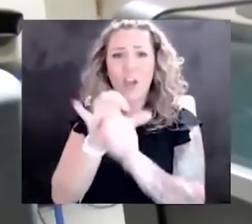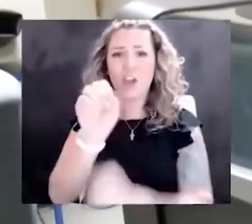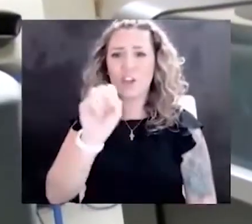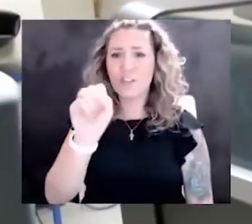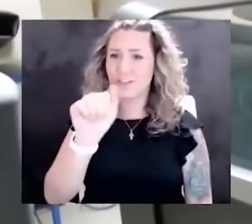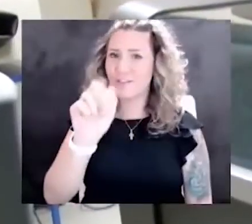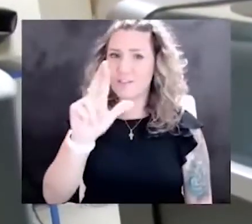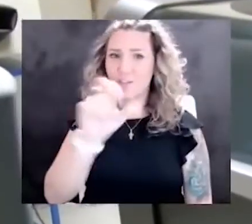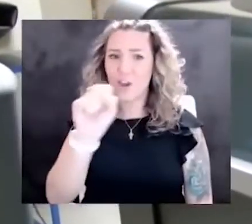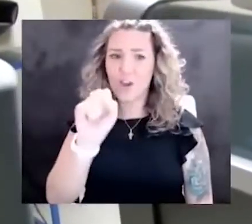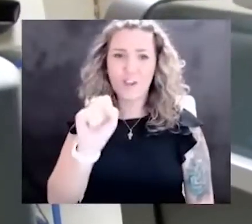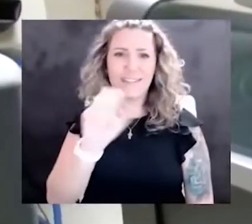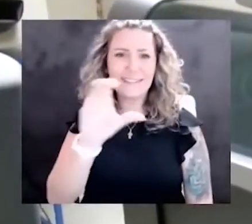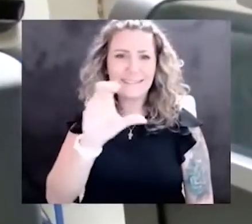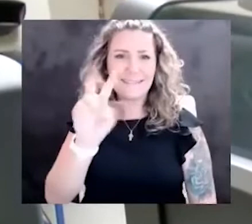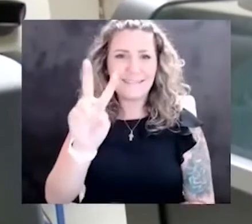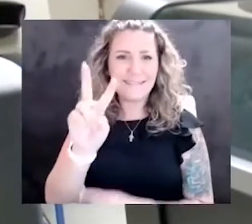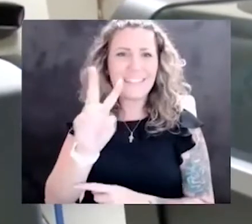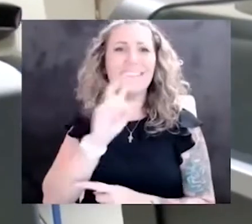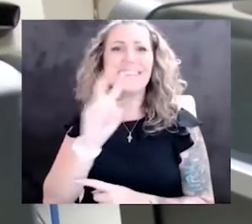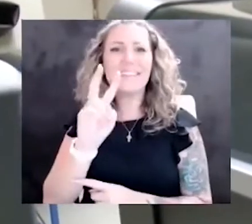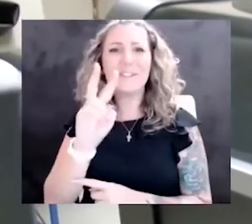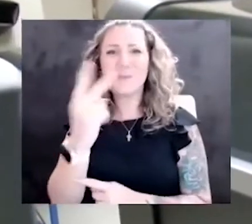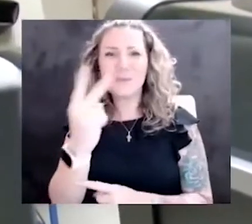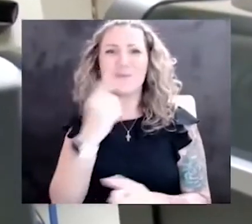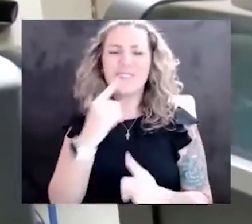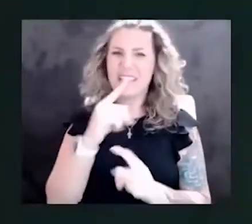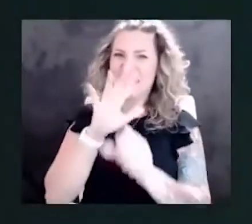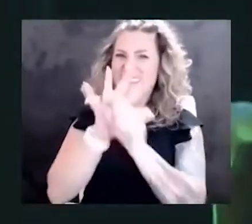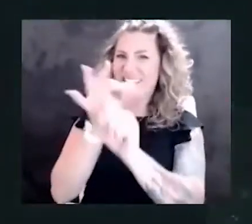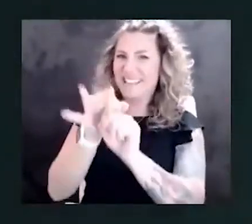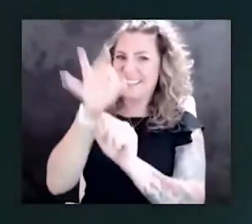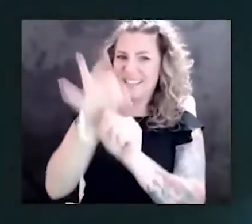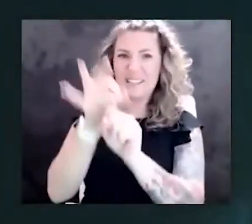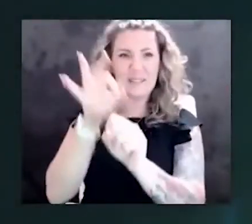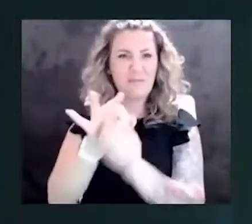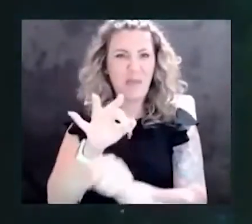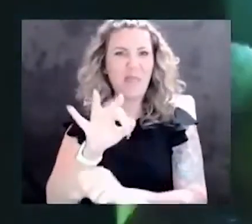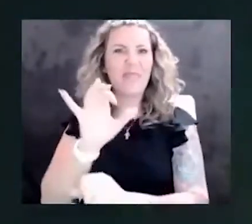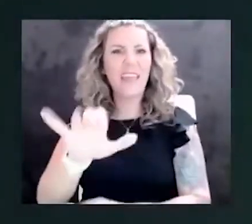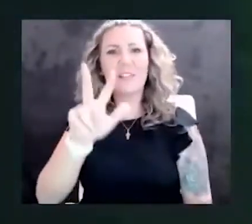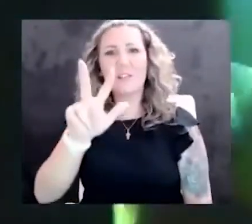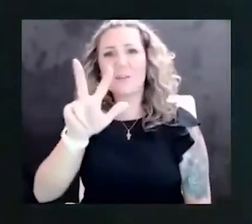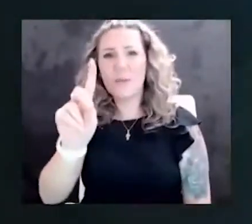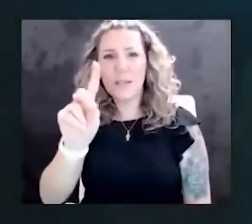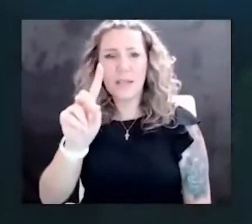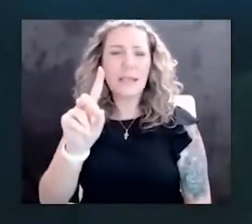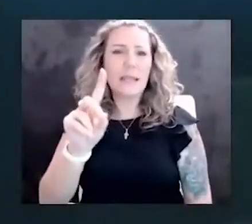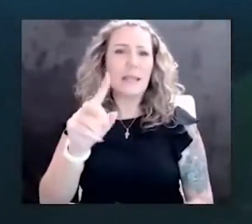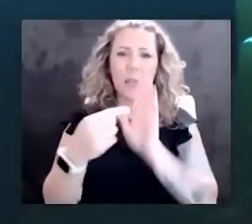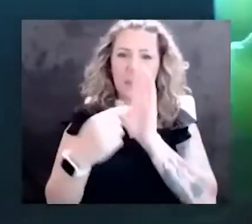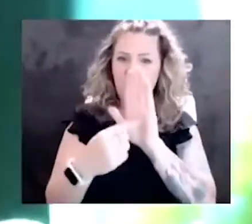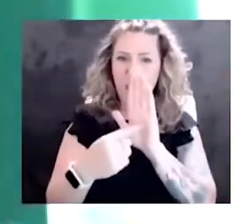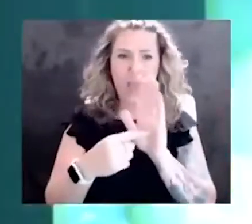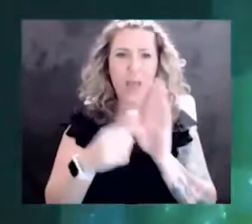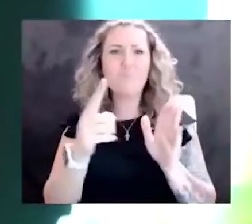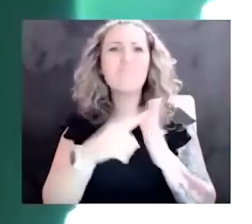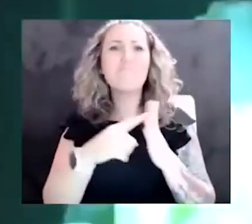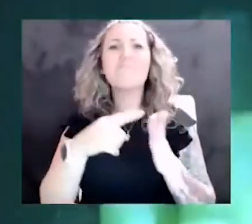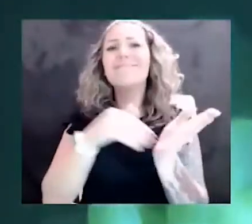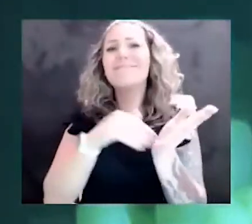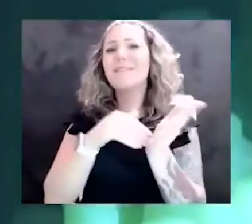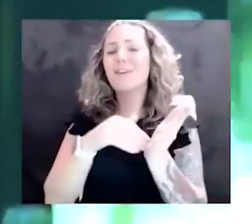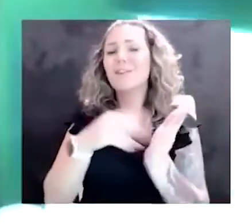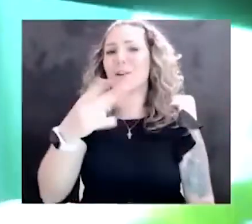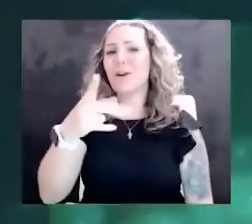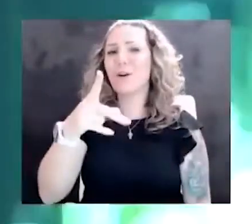spent all this time talking about the spike protein. Well, this is the 3D model of what it does look like. Our chair of neurosurgery, Dr. Paul Camerata, had this model